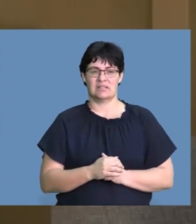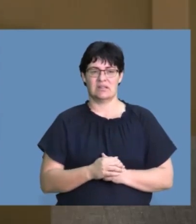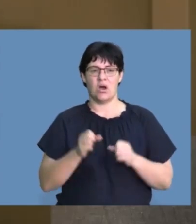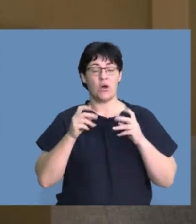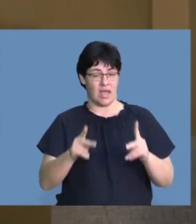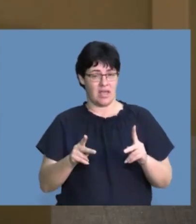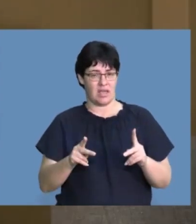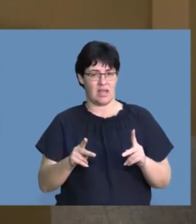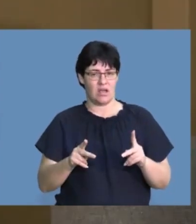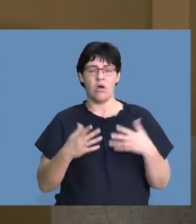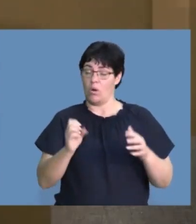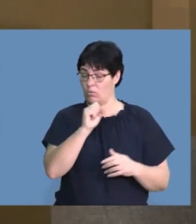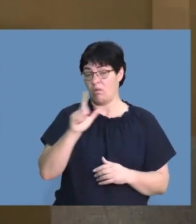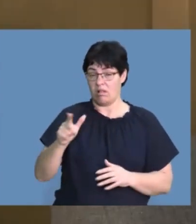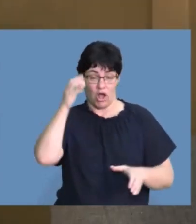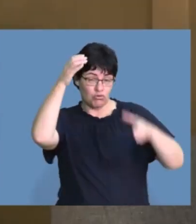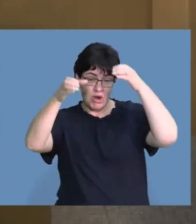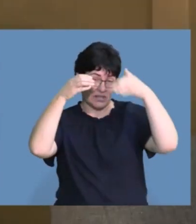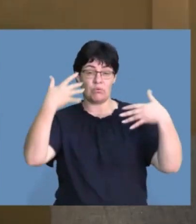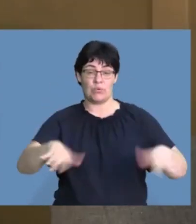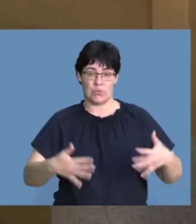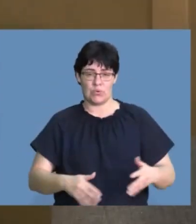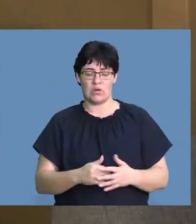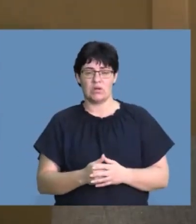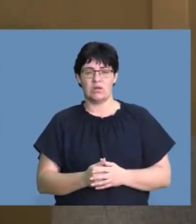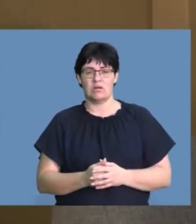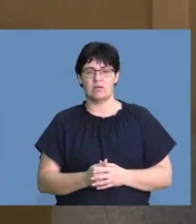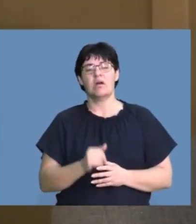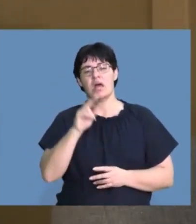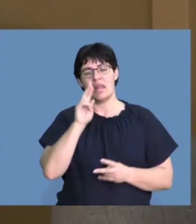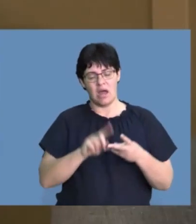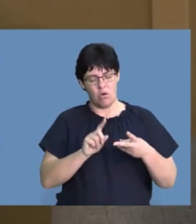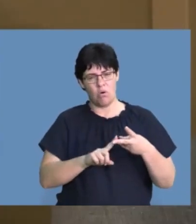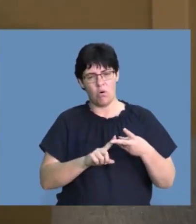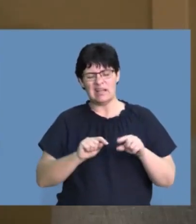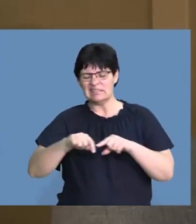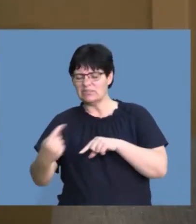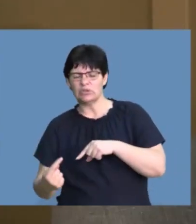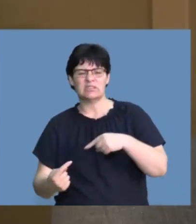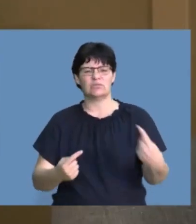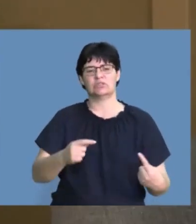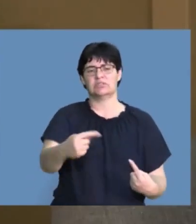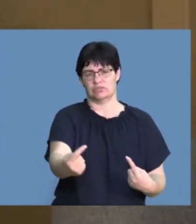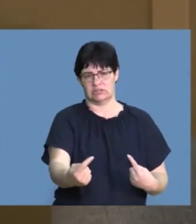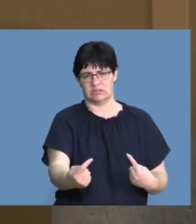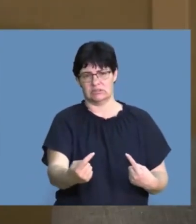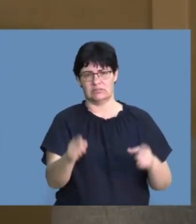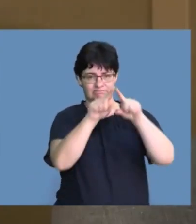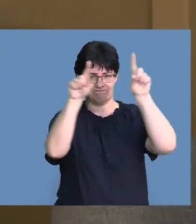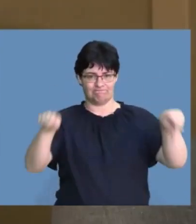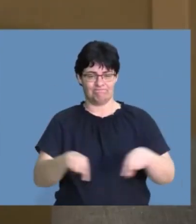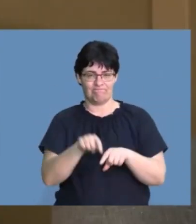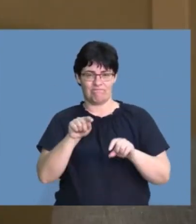Sure. Okay, so that was really cool. Thank you. Very creative. Now we're looking at different types of